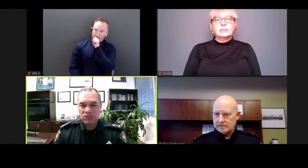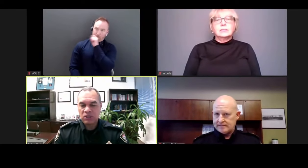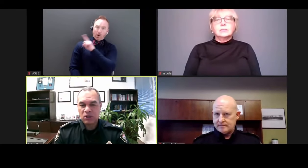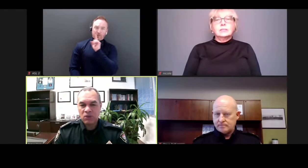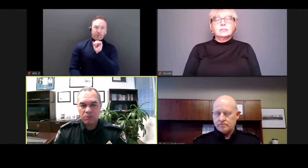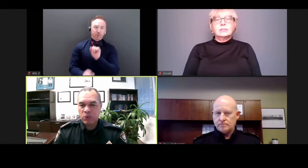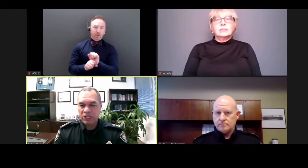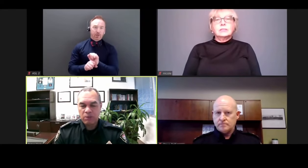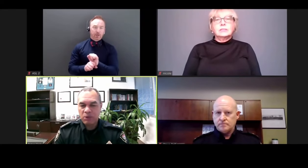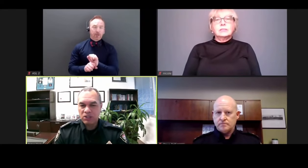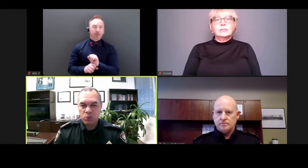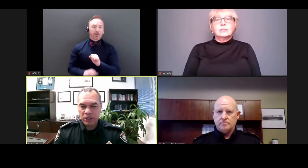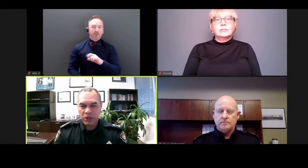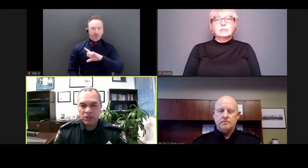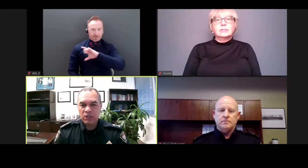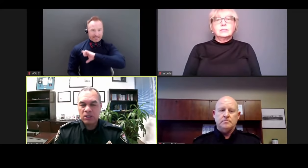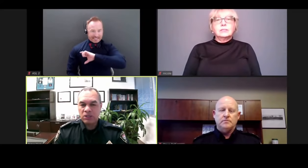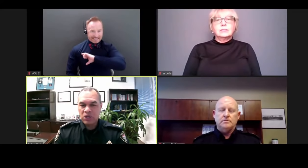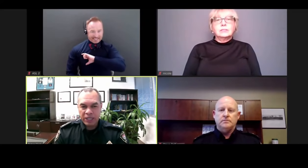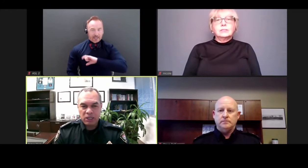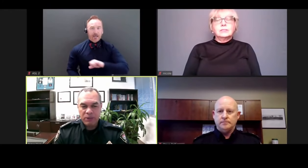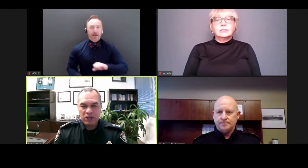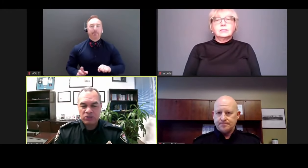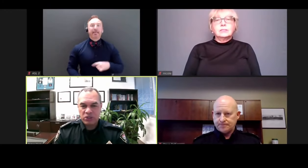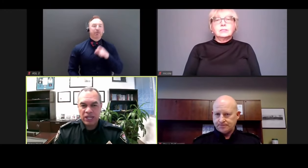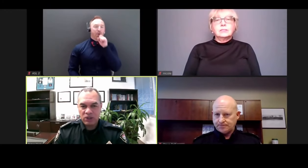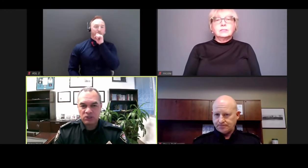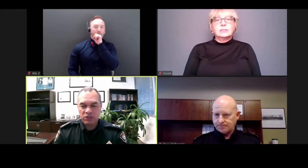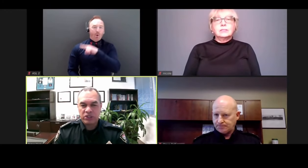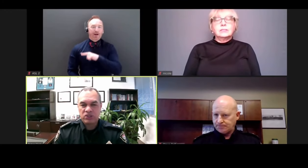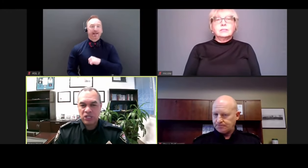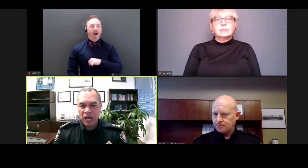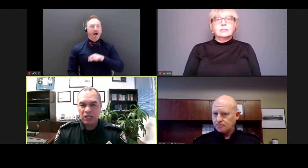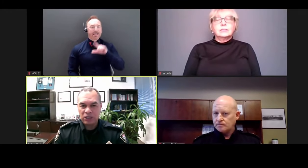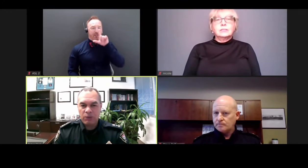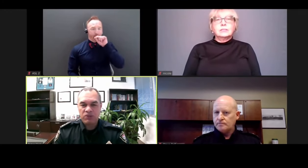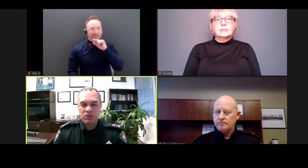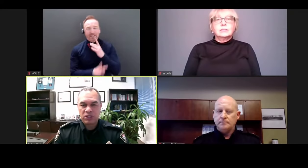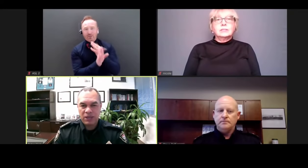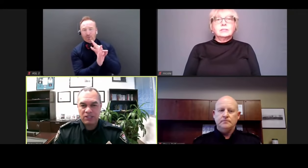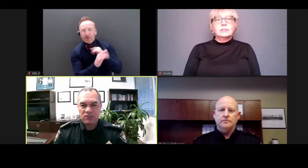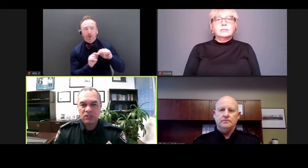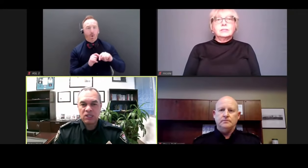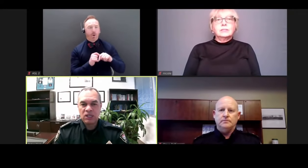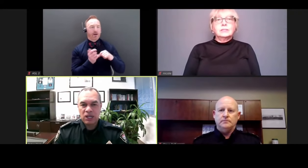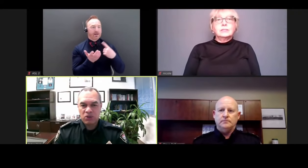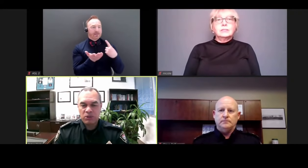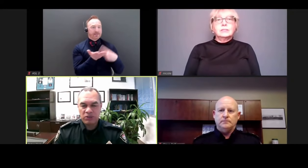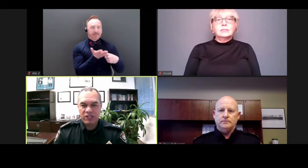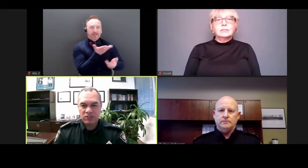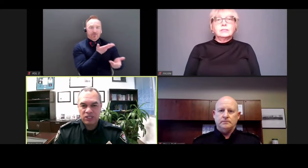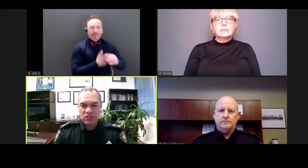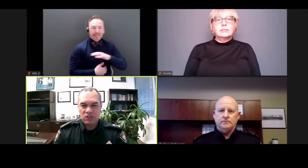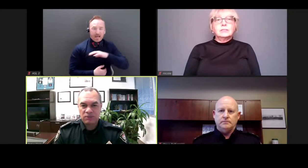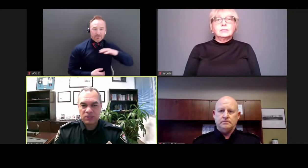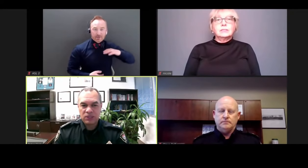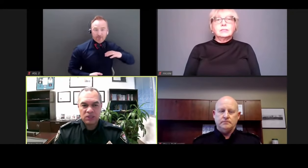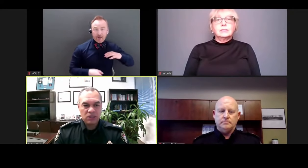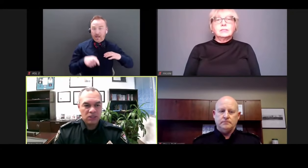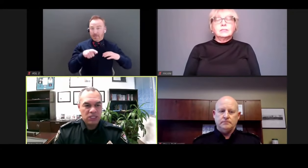police, reporting them on Twitter, talking about it to your counselor does not allow us to commence a criminal